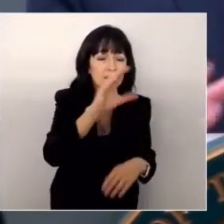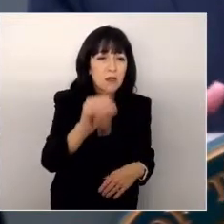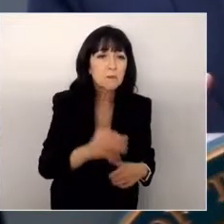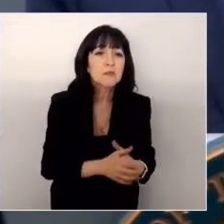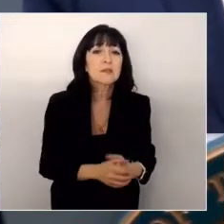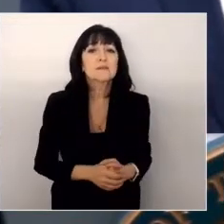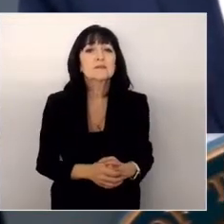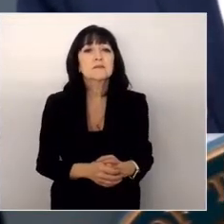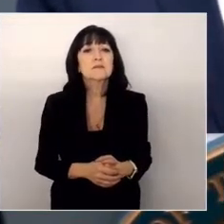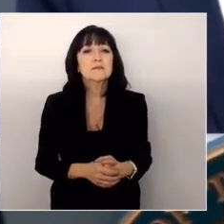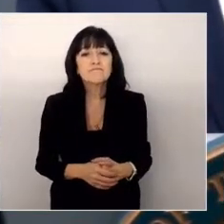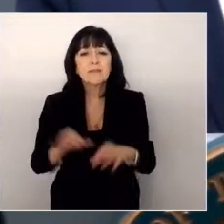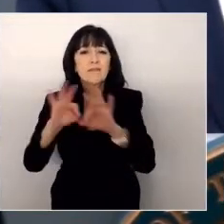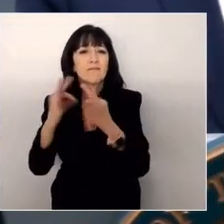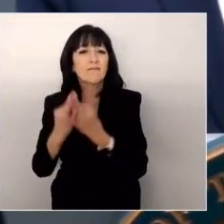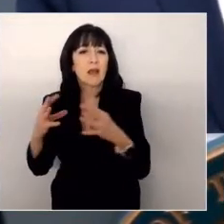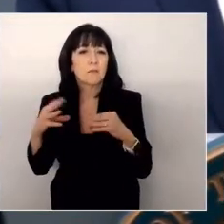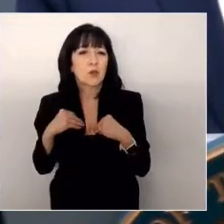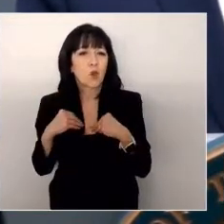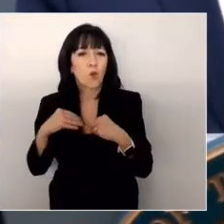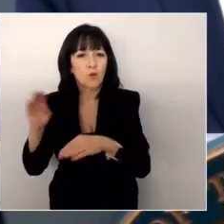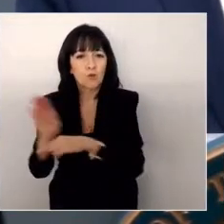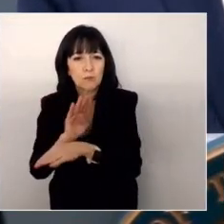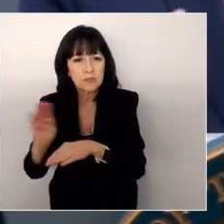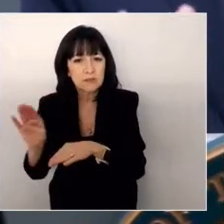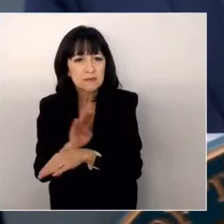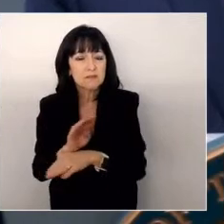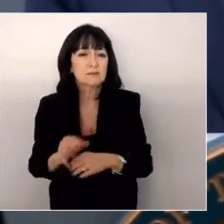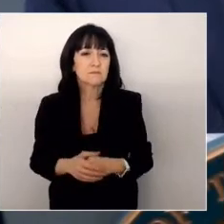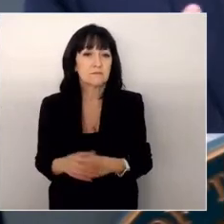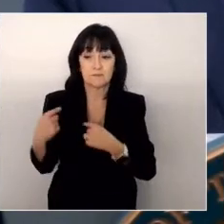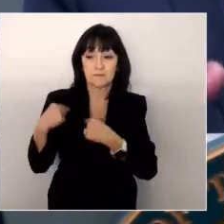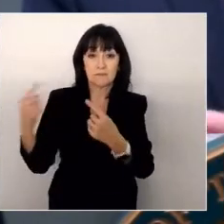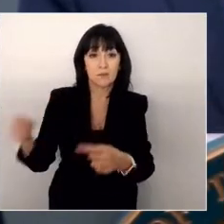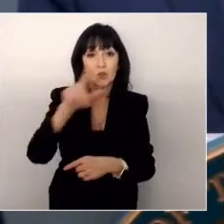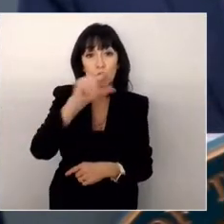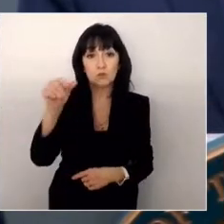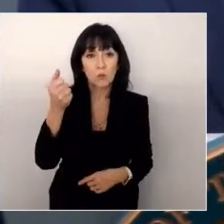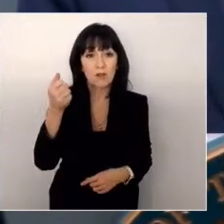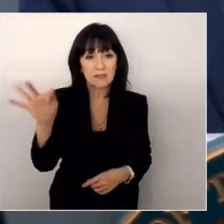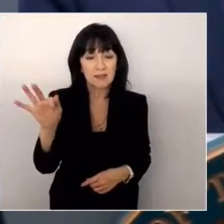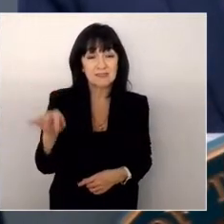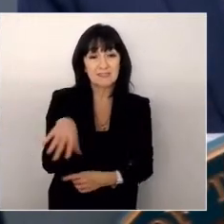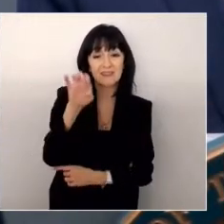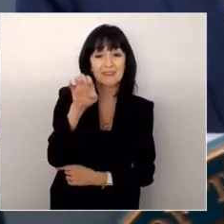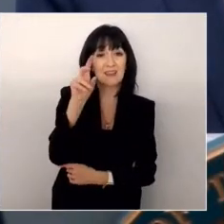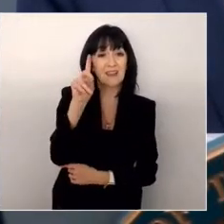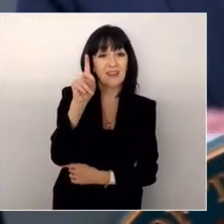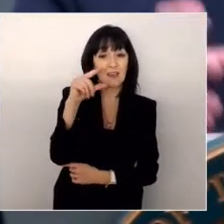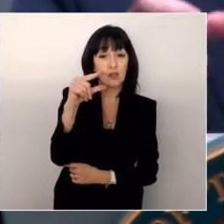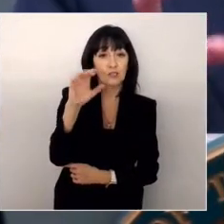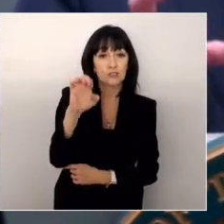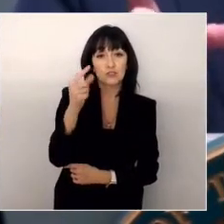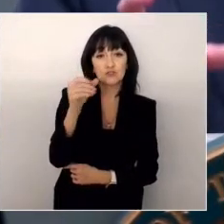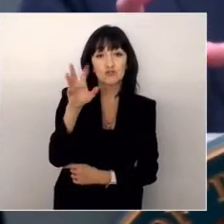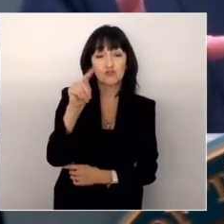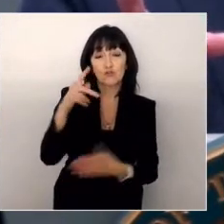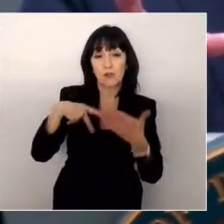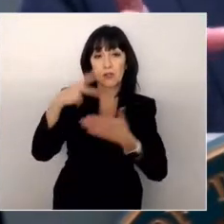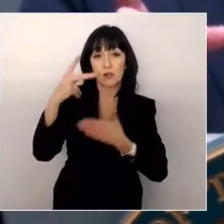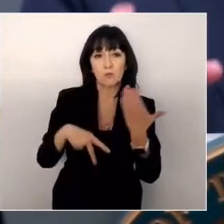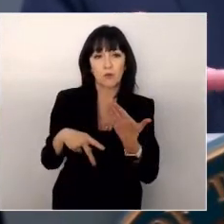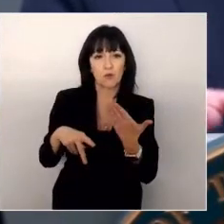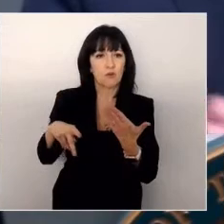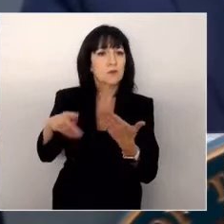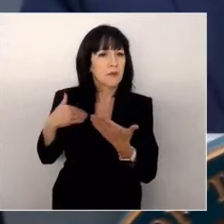Since 2019, our EDGE Grants program has supported more than 35 small businesses. These